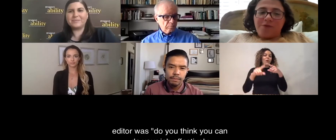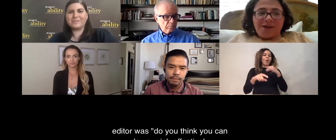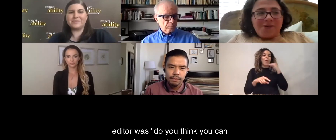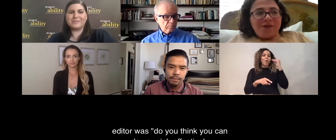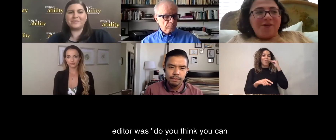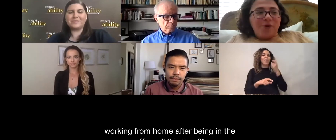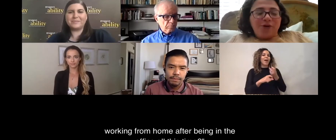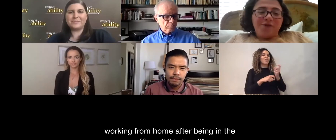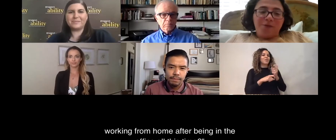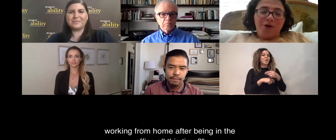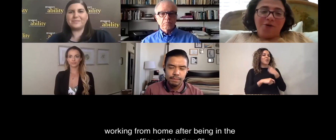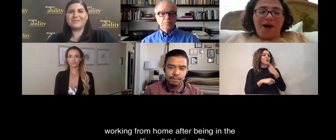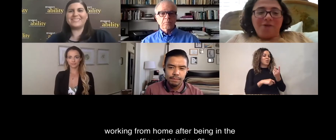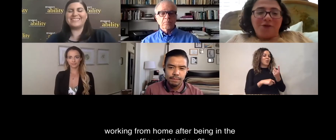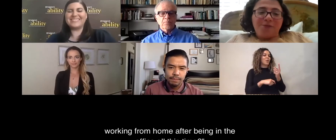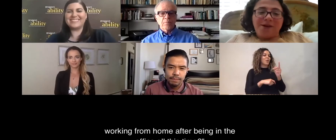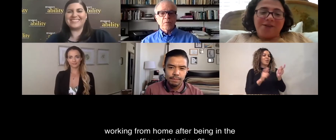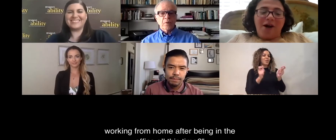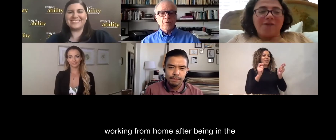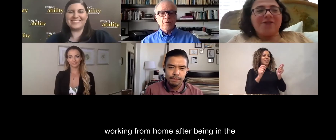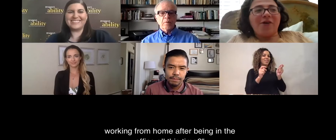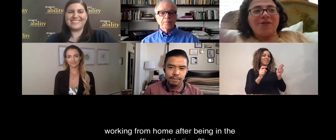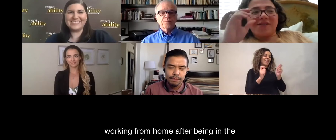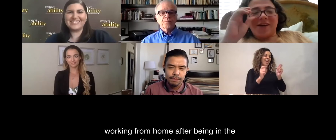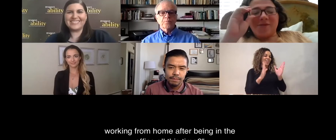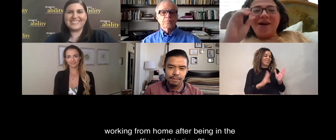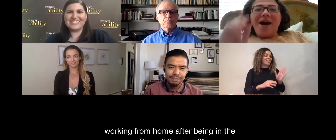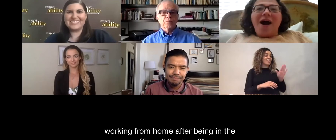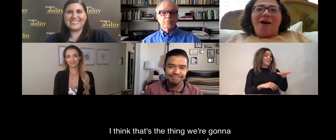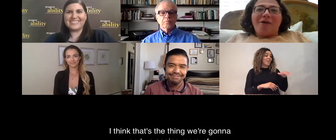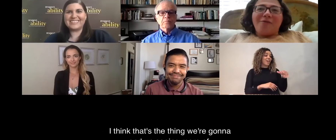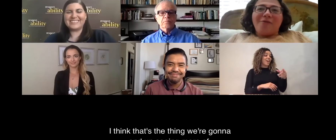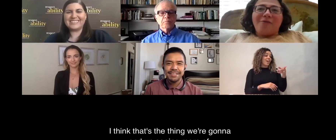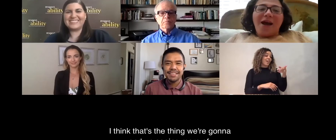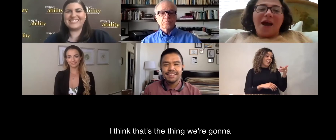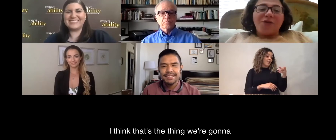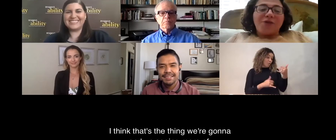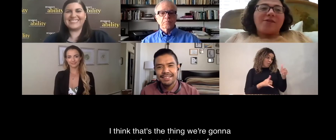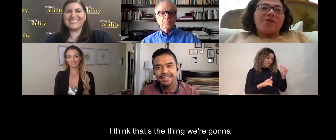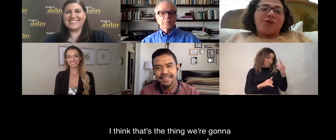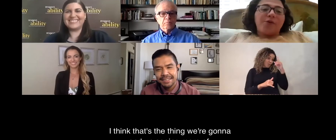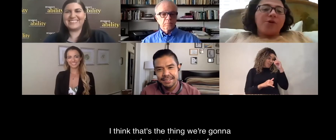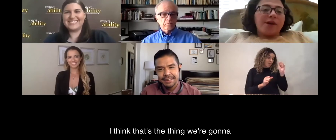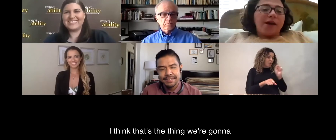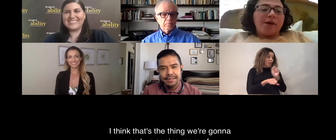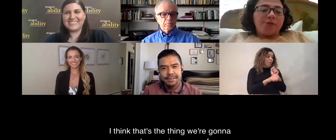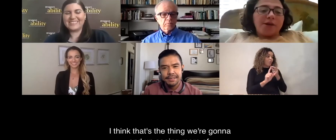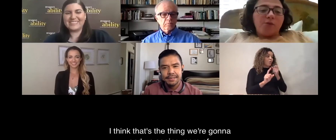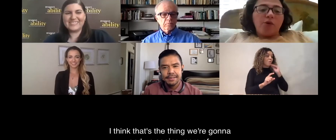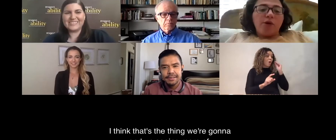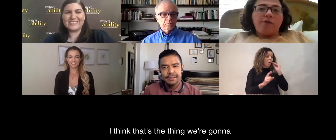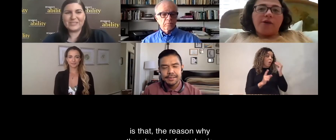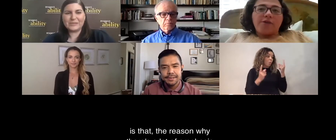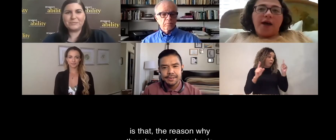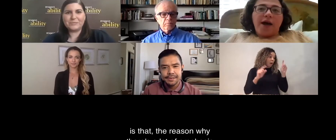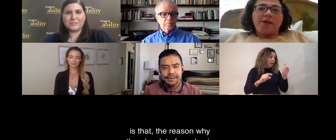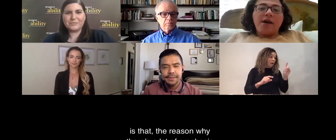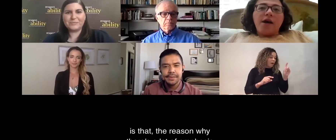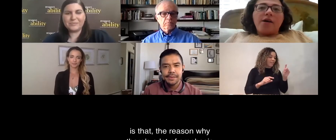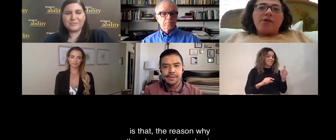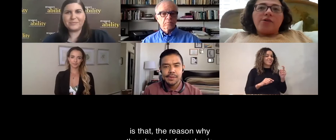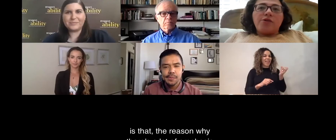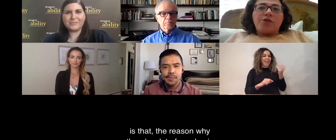job effectively working from home after being in the office all this time? Mm-hmm. I think that's the thing we're going to end up seeing more of, is